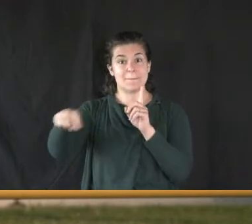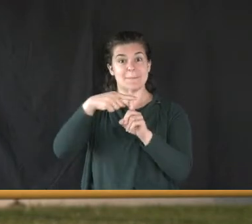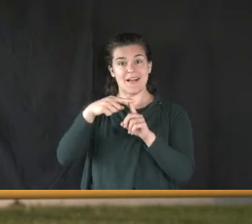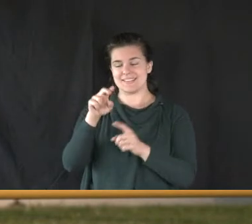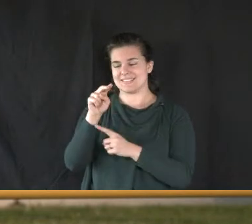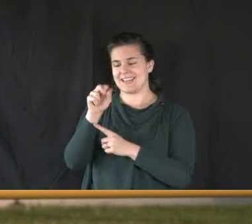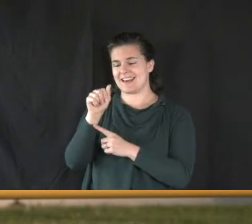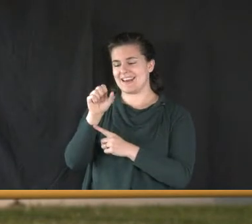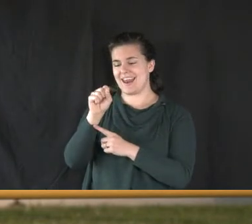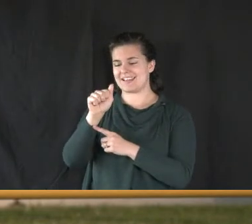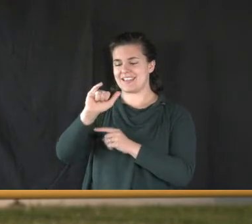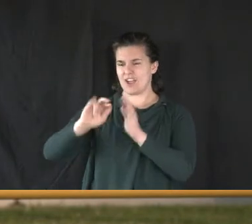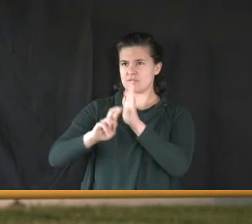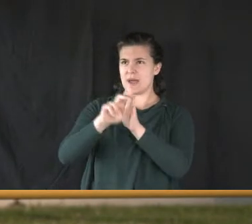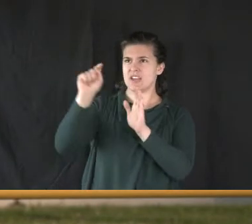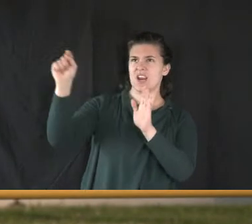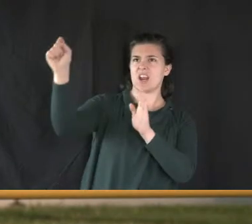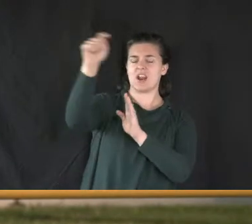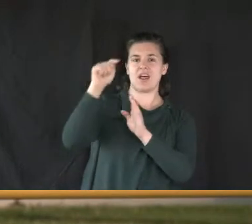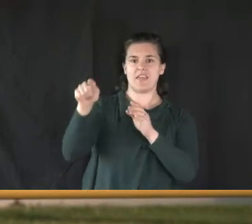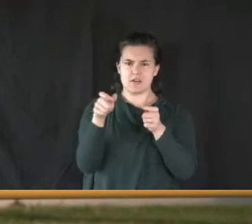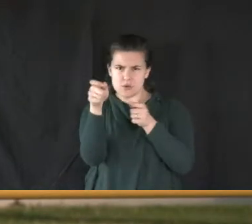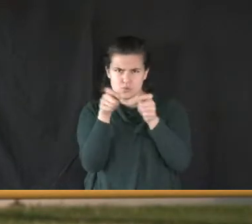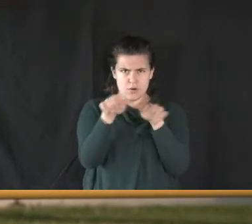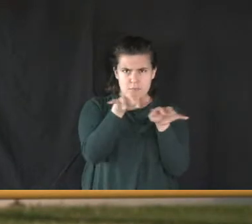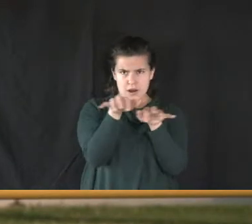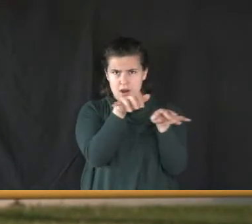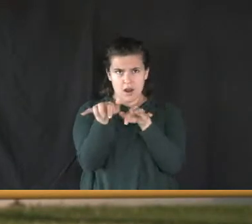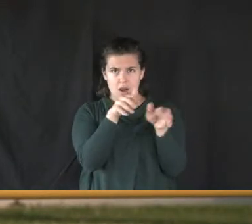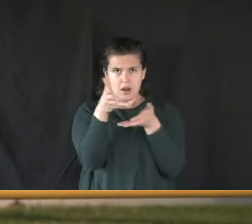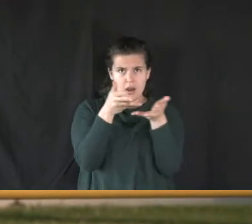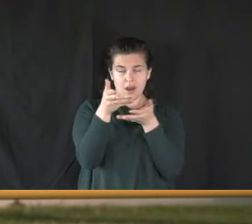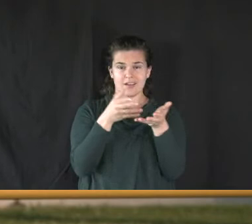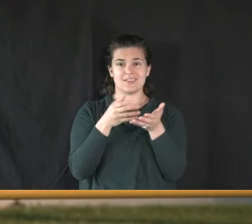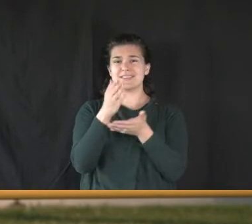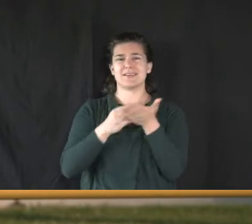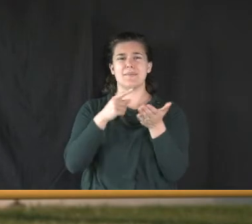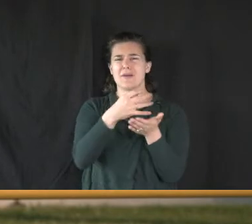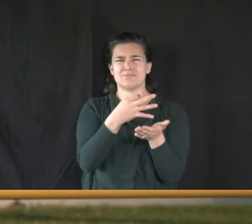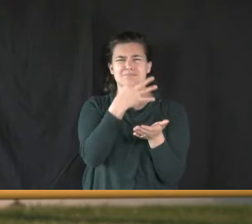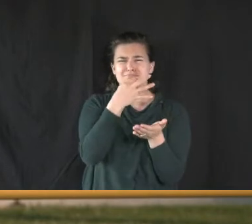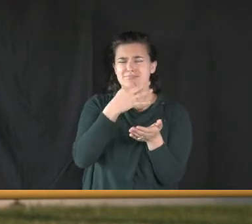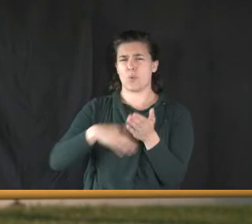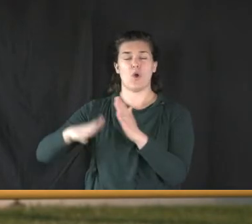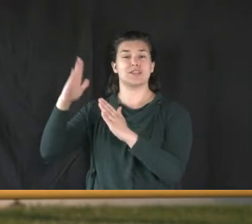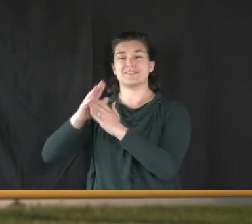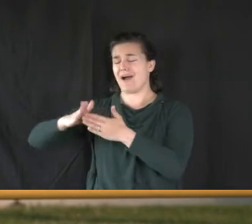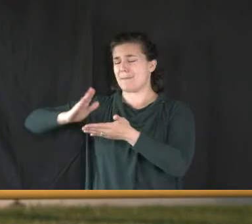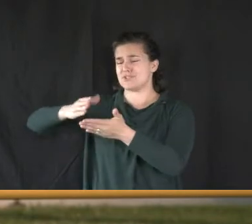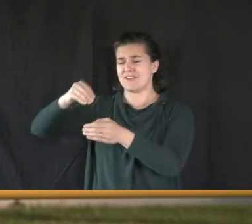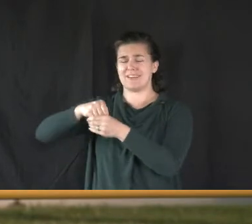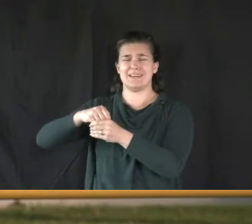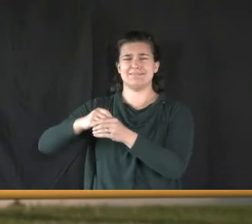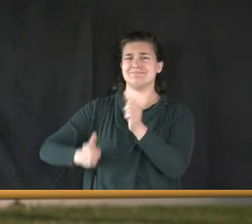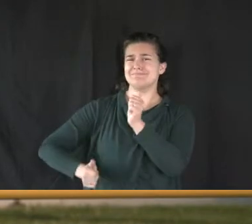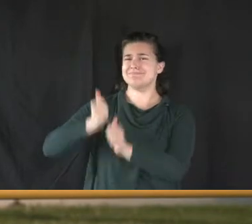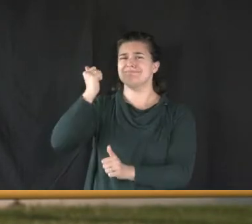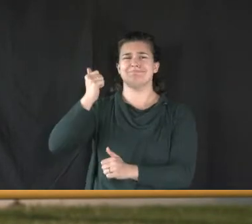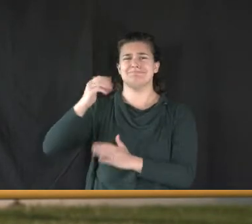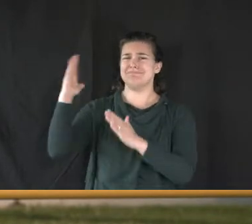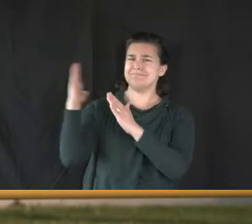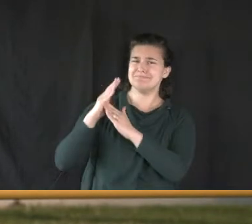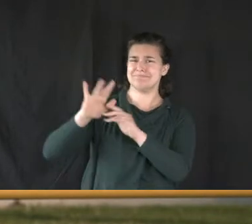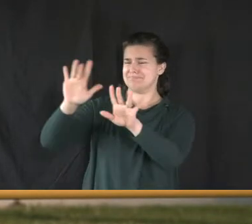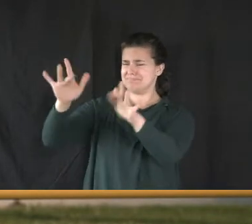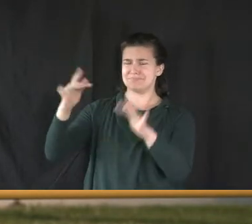missions, rocket launching experts, top chefs in some of the major restaurants in the United States,